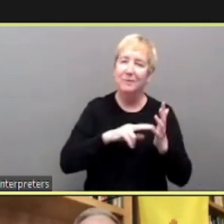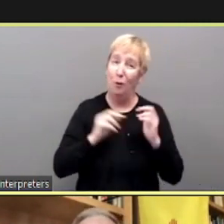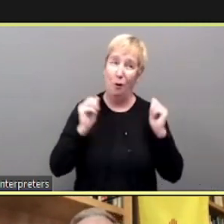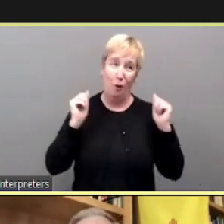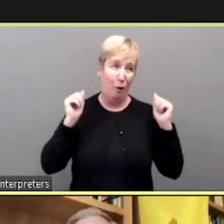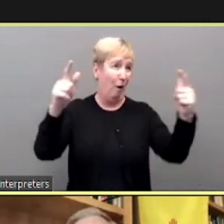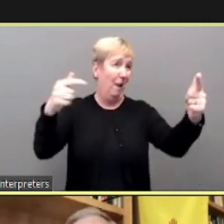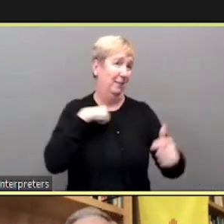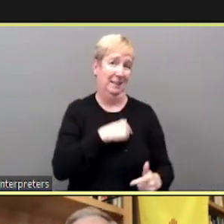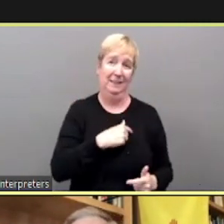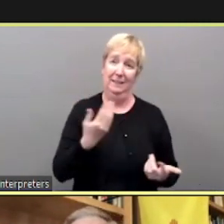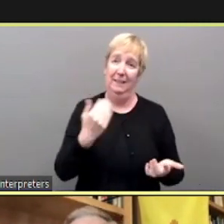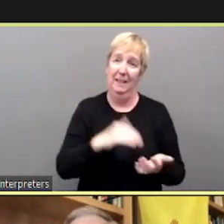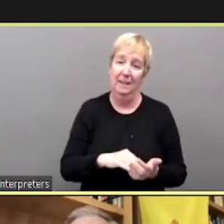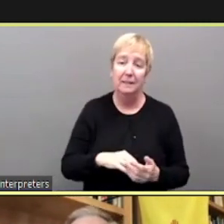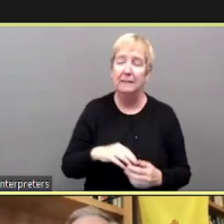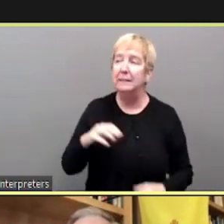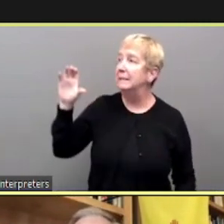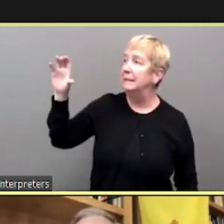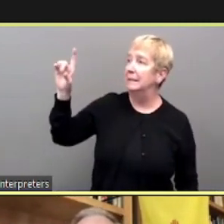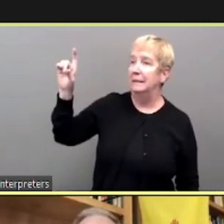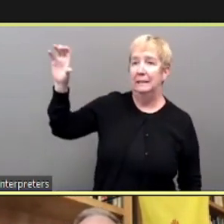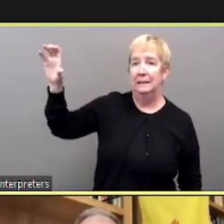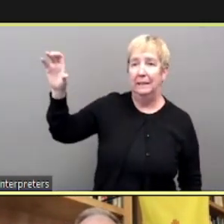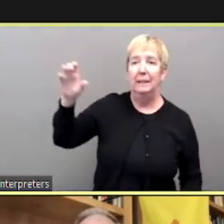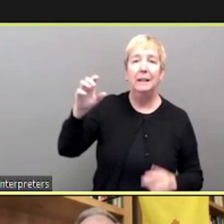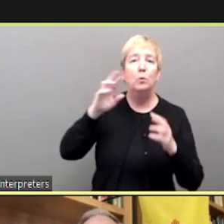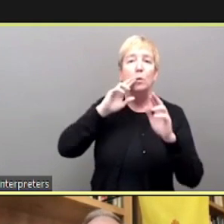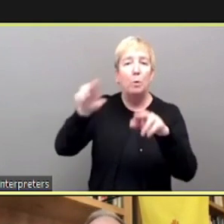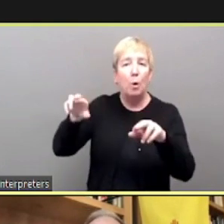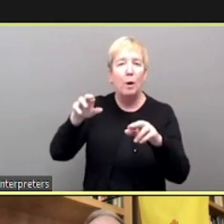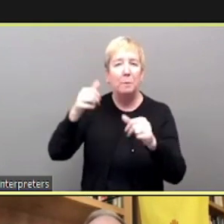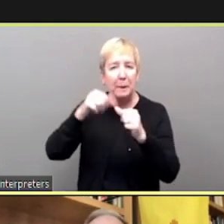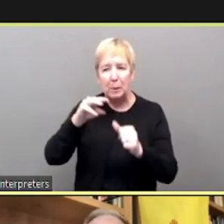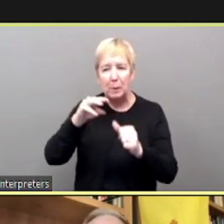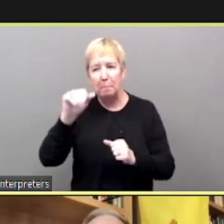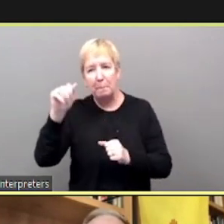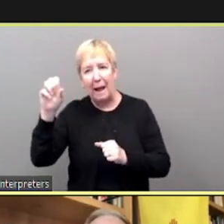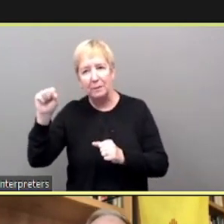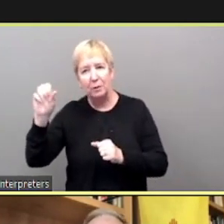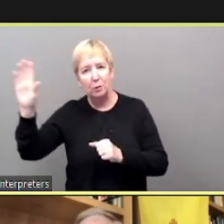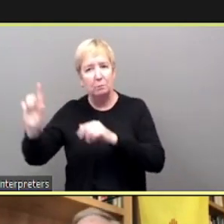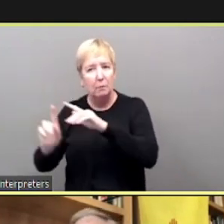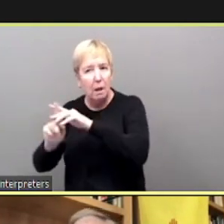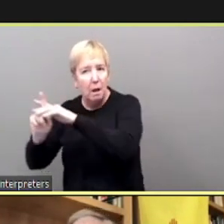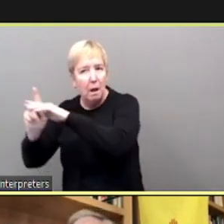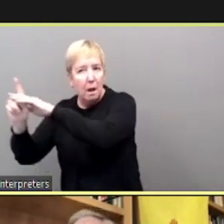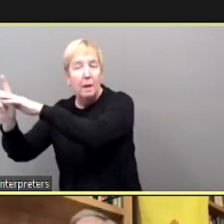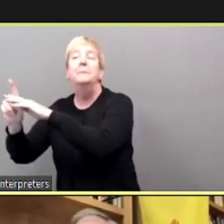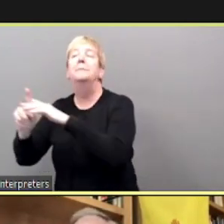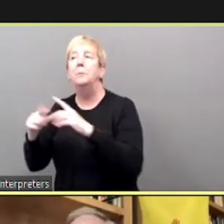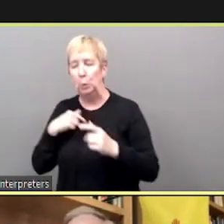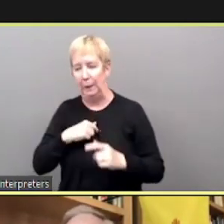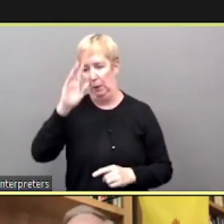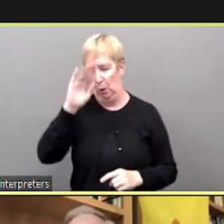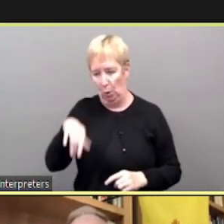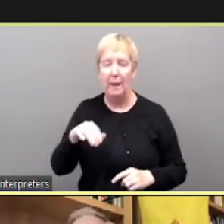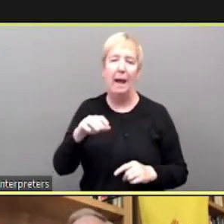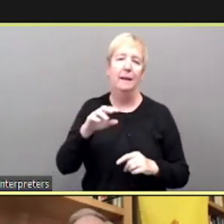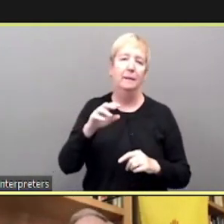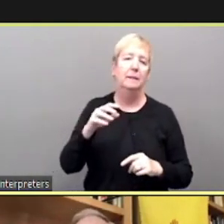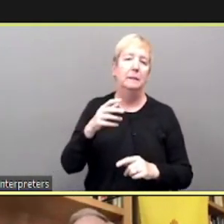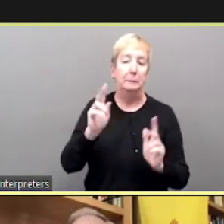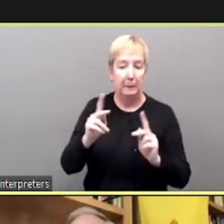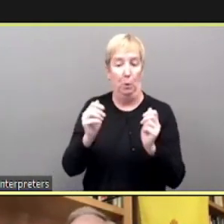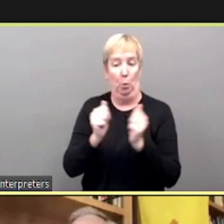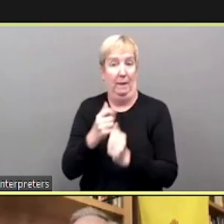July from CDC reports from Massachusetts, we now know that vaccinated individuals can harbor COVID in their nose. They